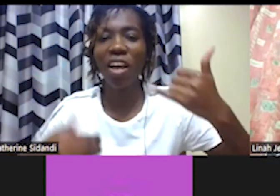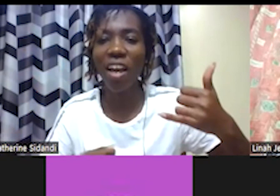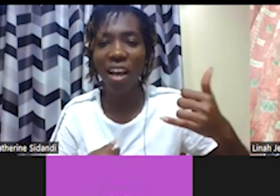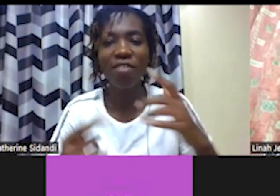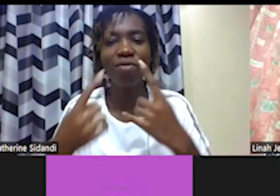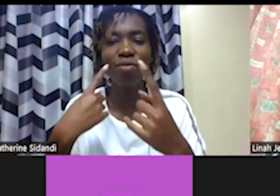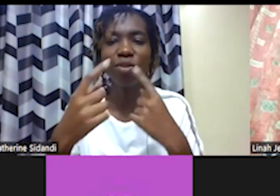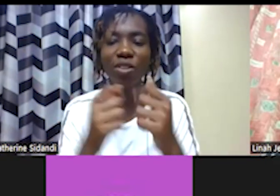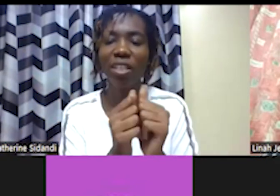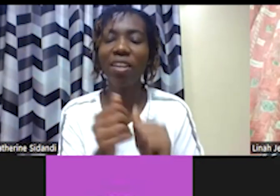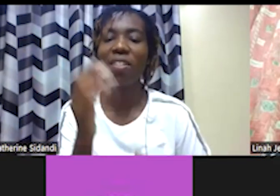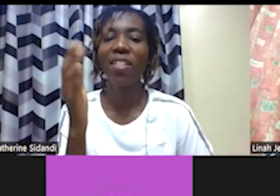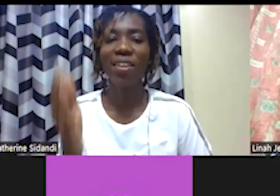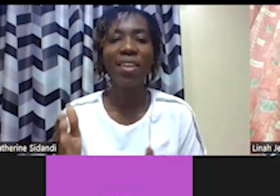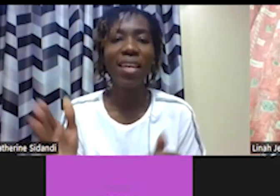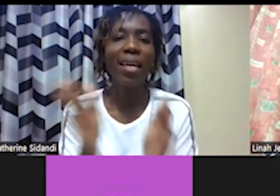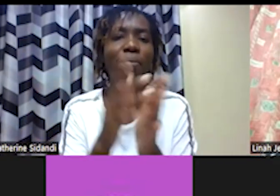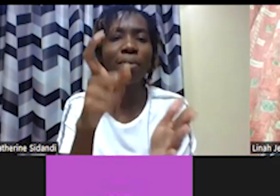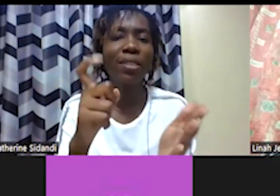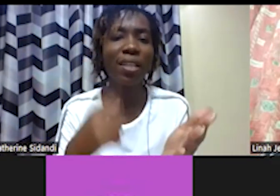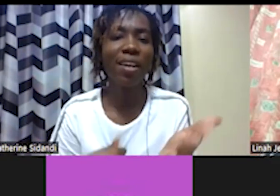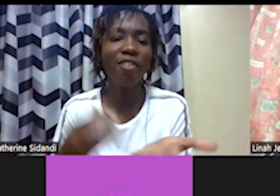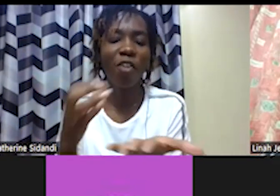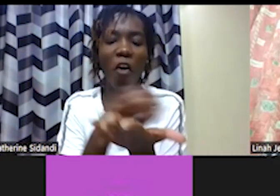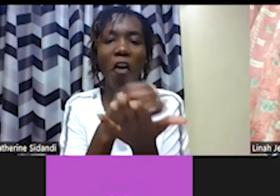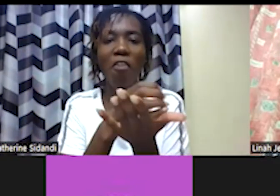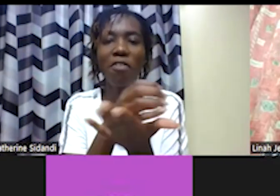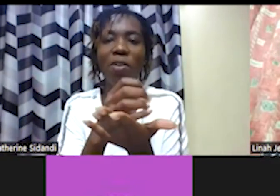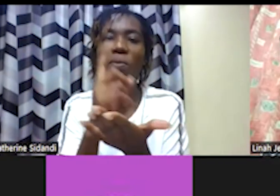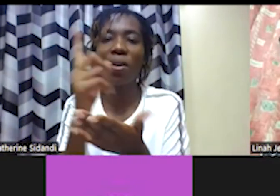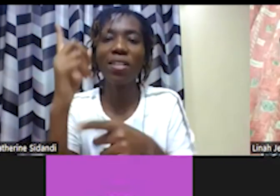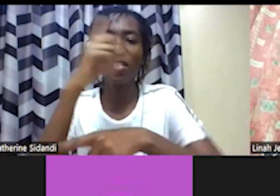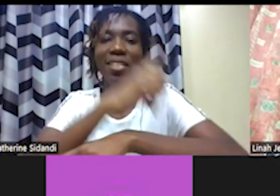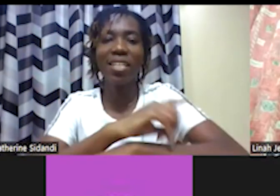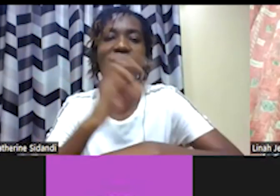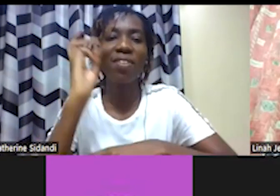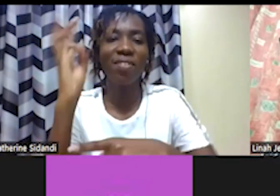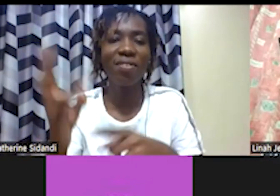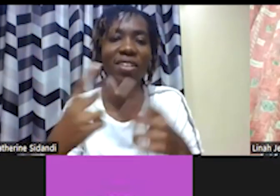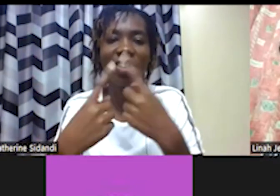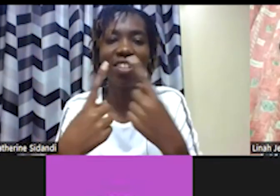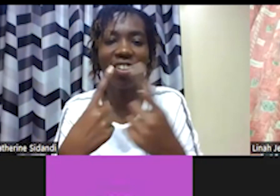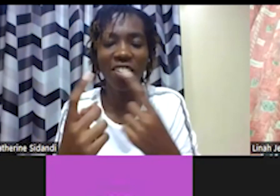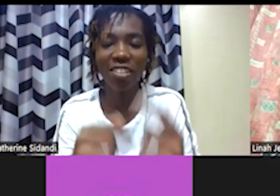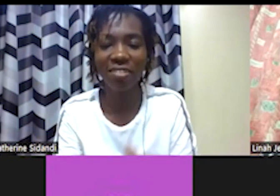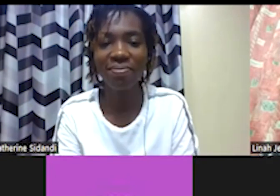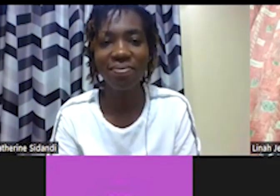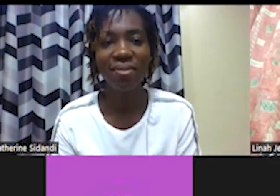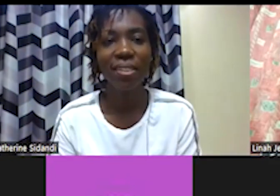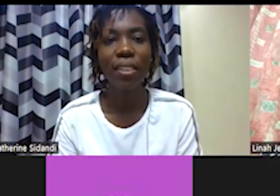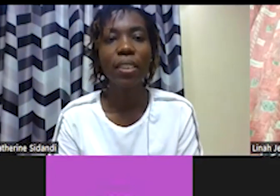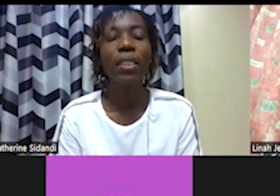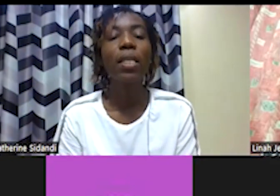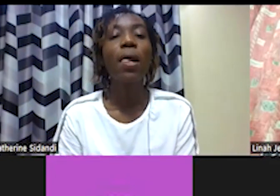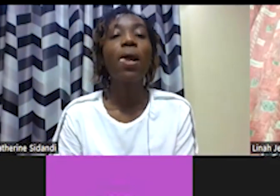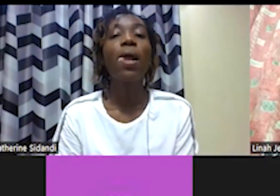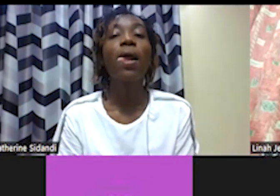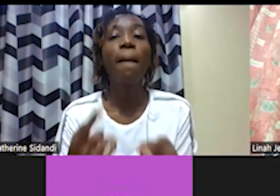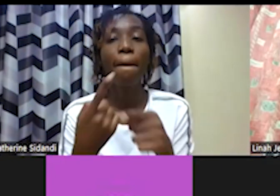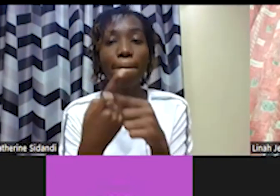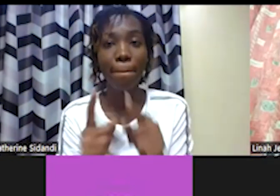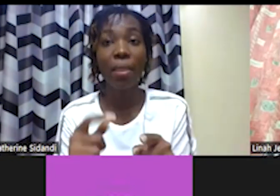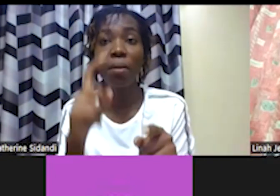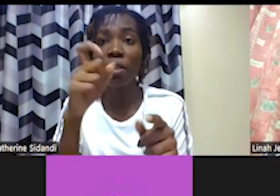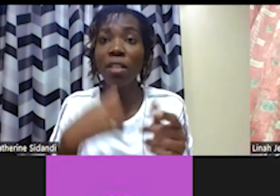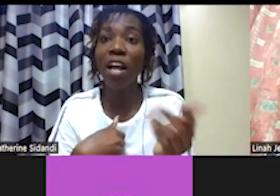you. And we need to have coffee one of these fine days Yes. and catch up. And yes, but let's have